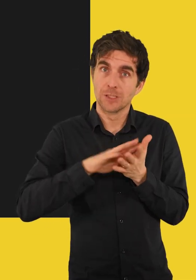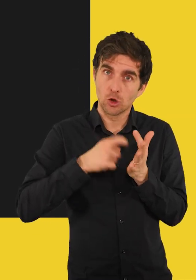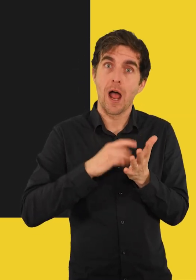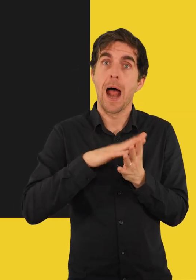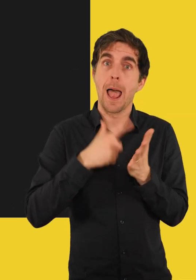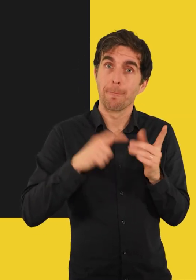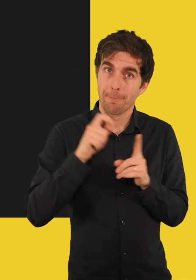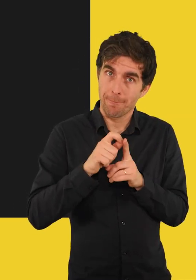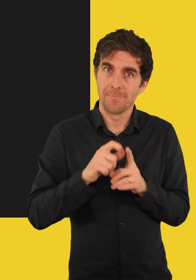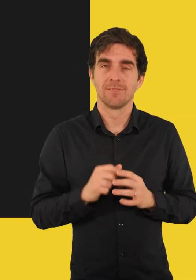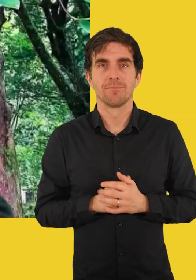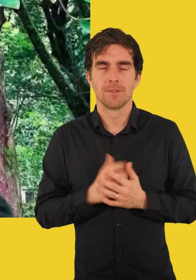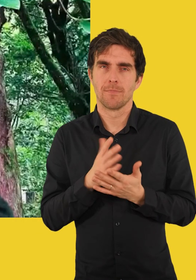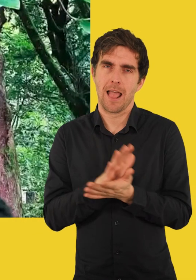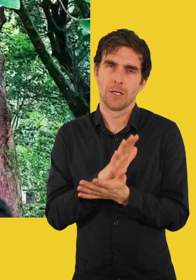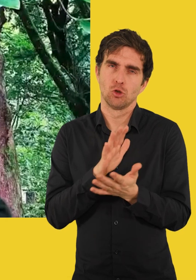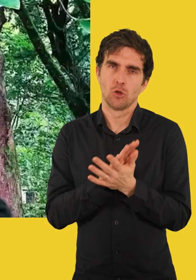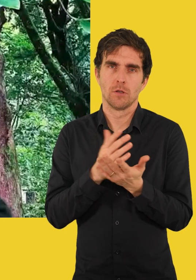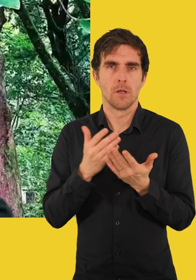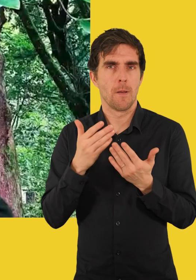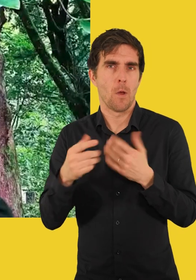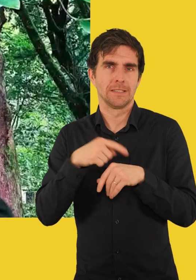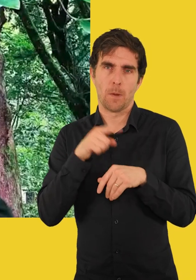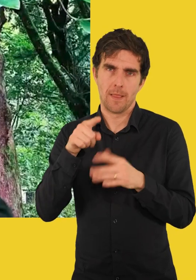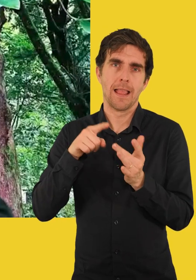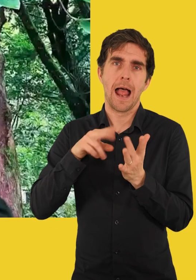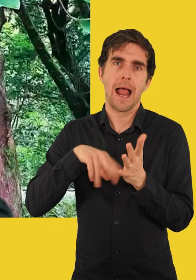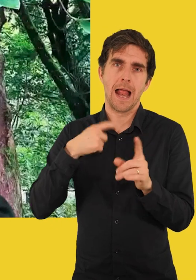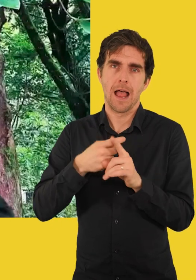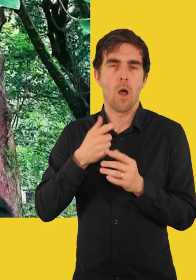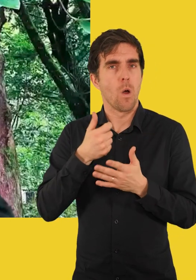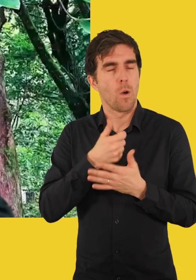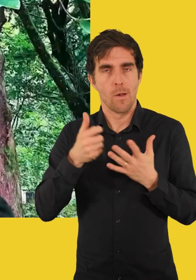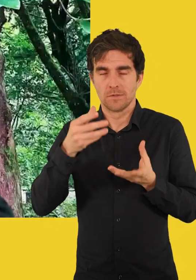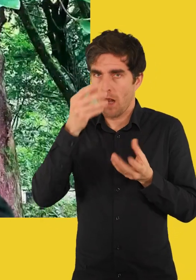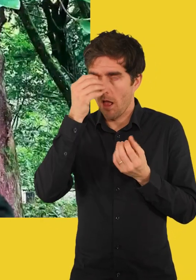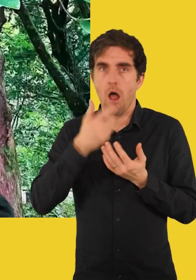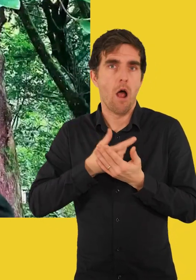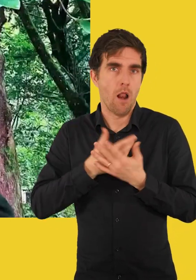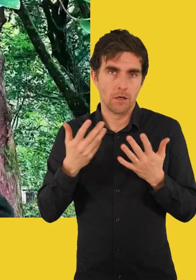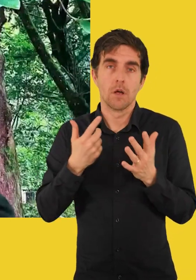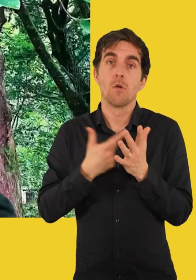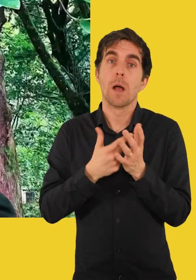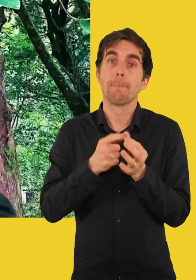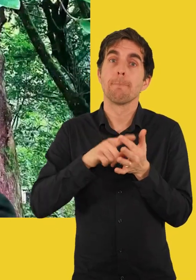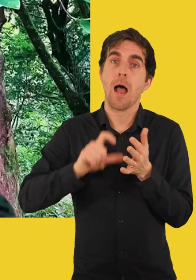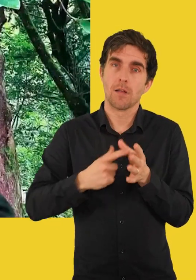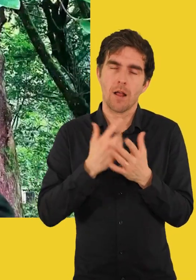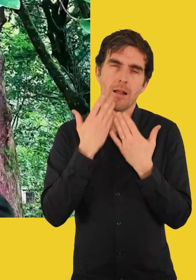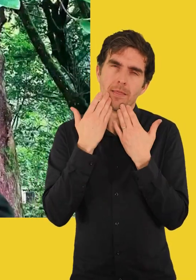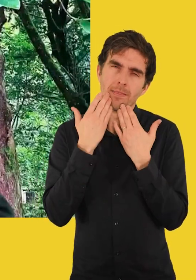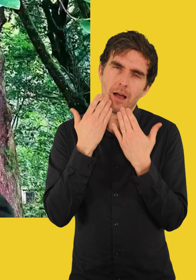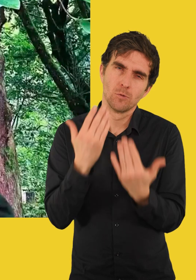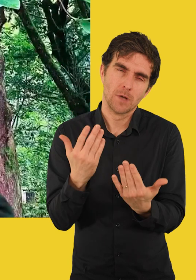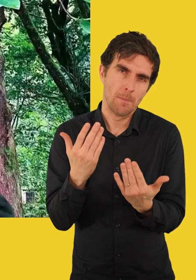to Asher Hemp. It's been a pleasure to spend some more time with you, Inc. I always learn so much. Rebecca,